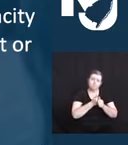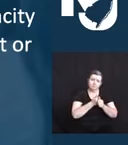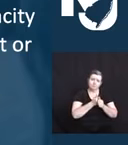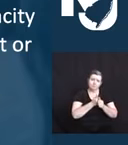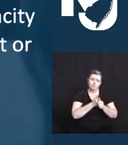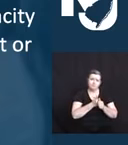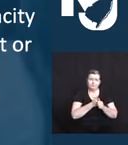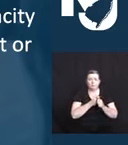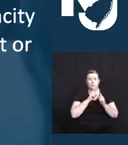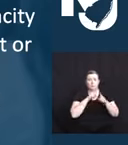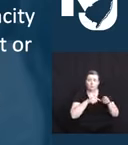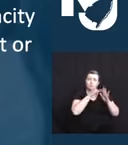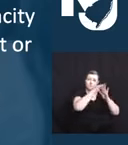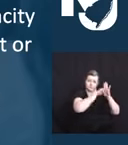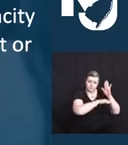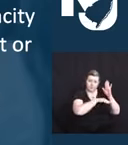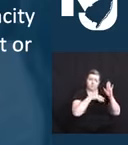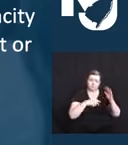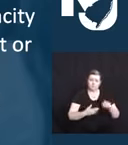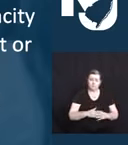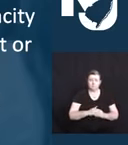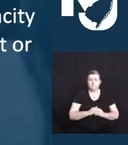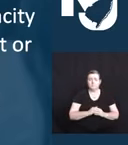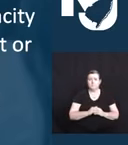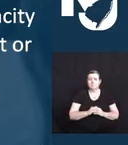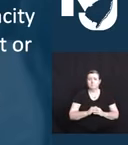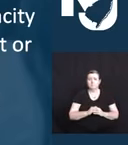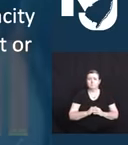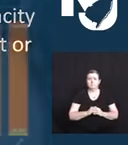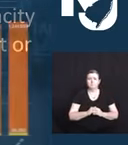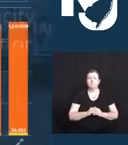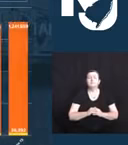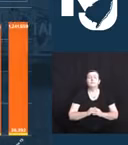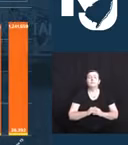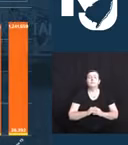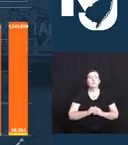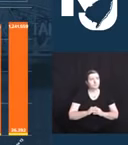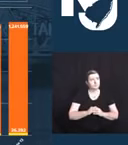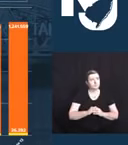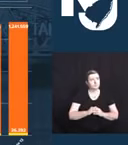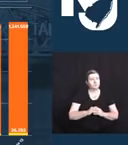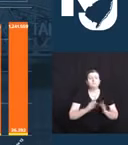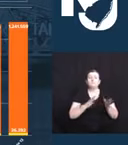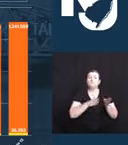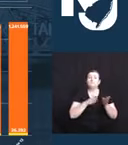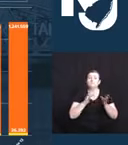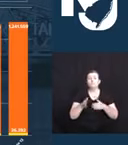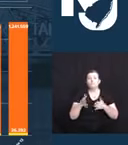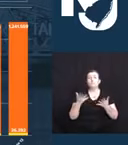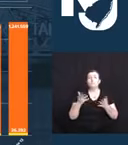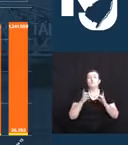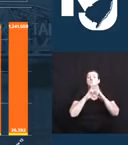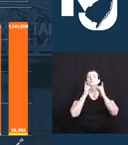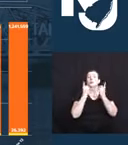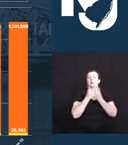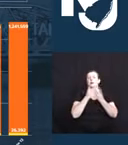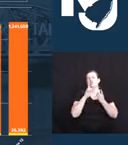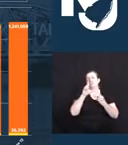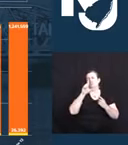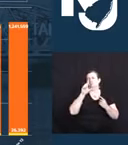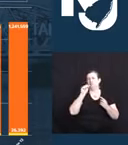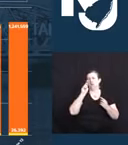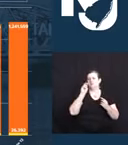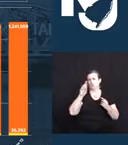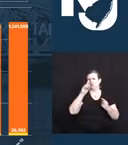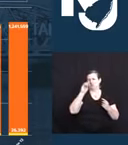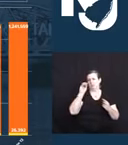Let's keep this restart going and going safely. Next, from our Department of Labor, we are announcing that last